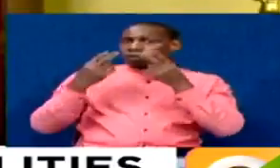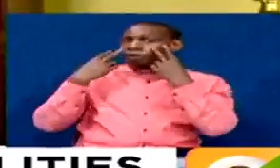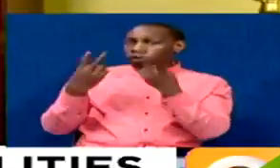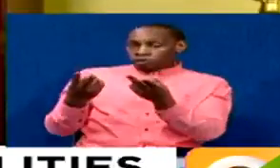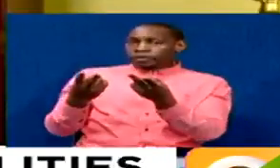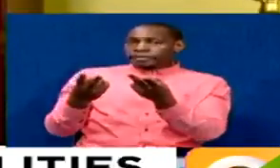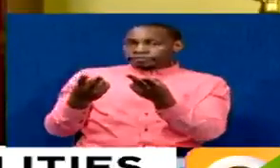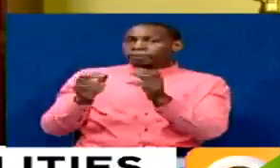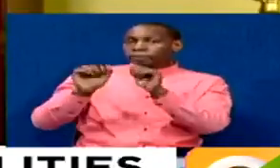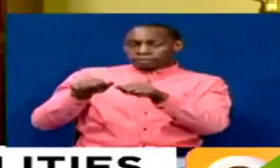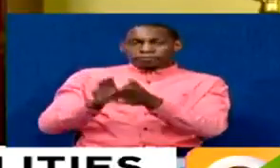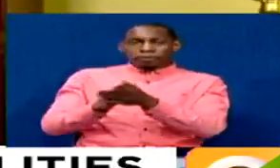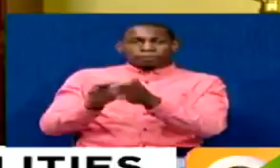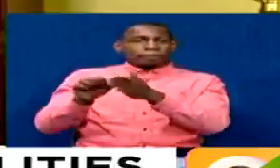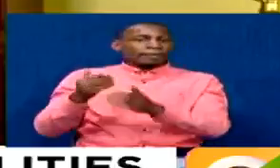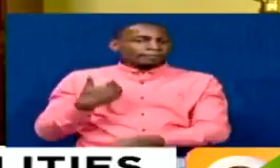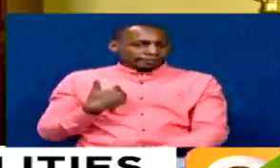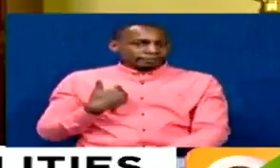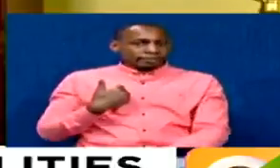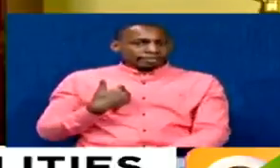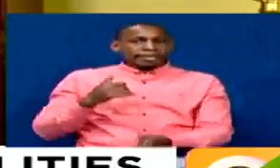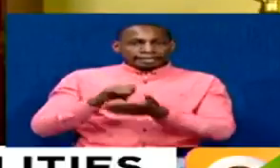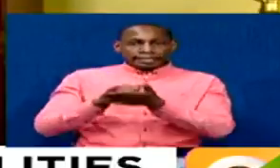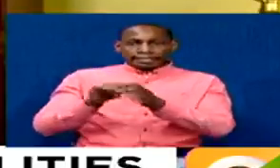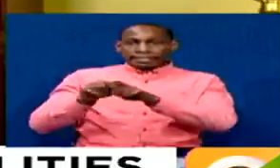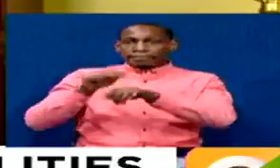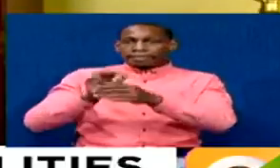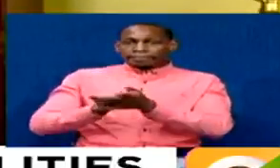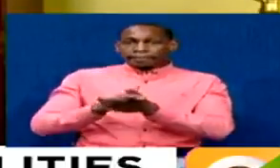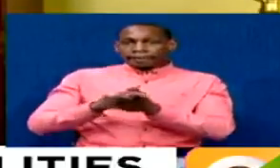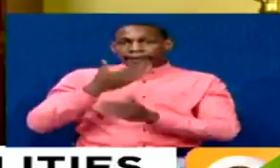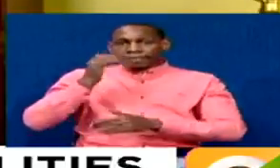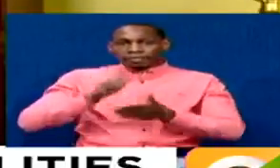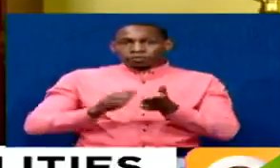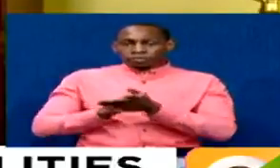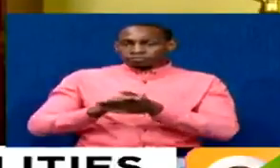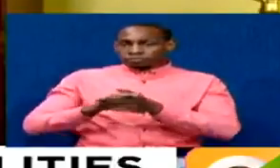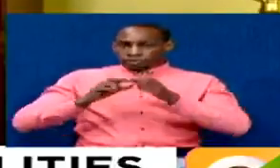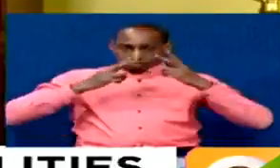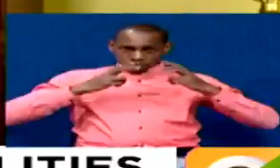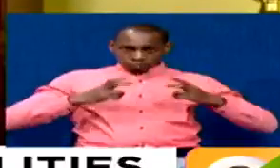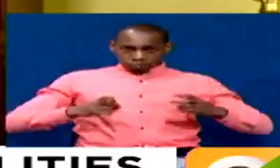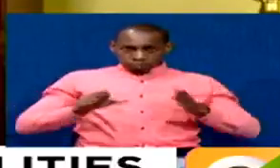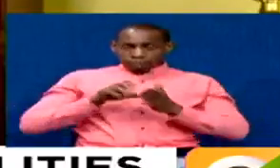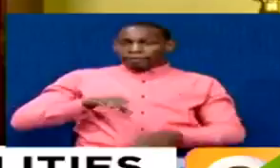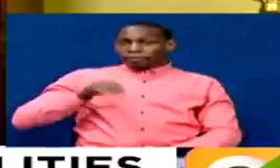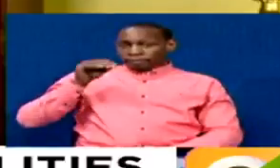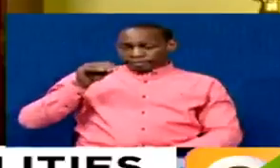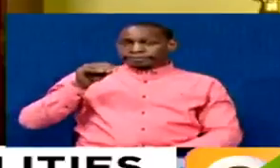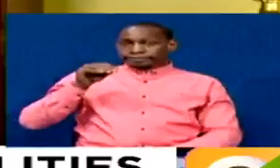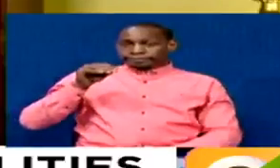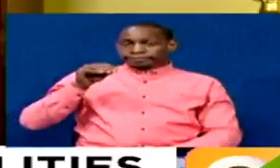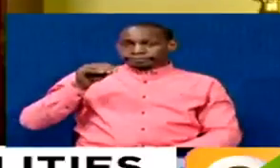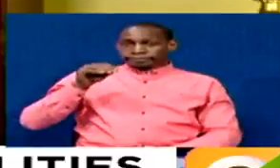seeing red flags, that is at that point, that is where we should have some form of screening or identification.